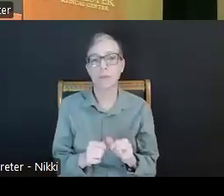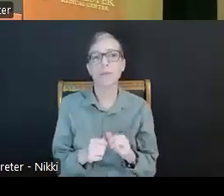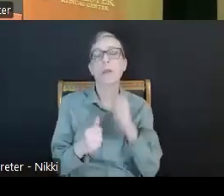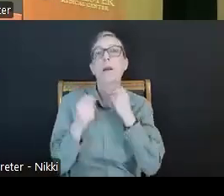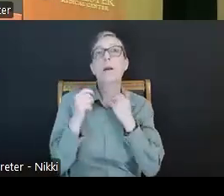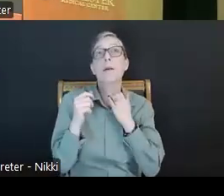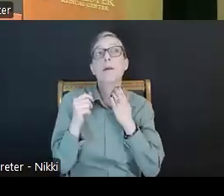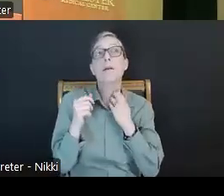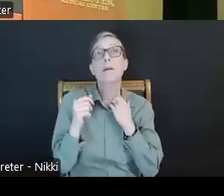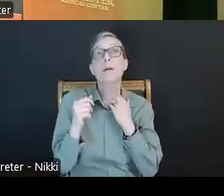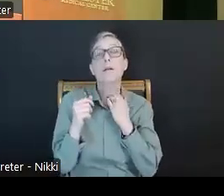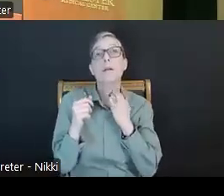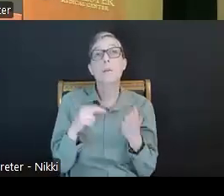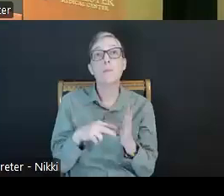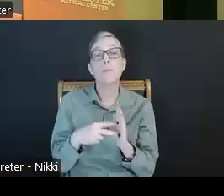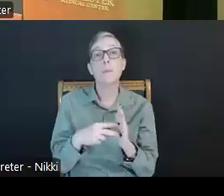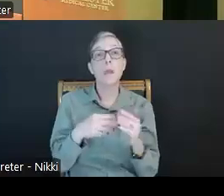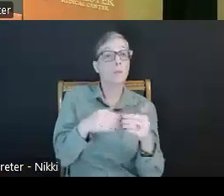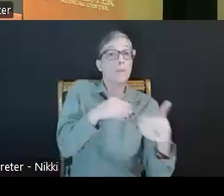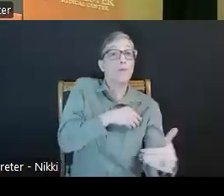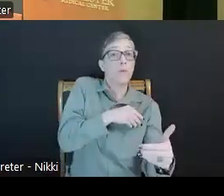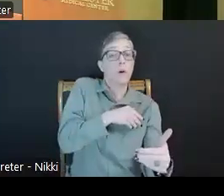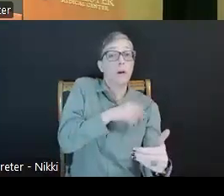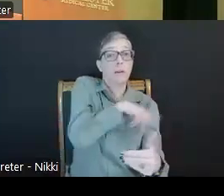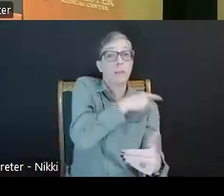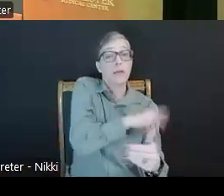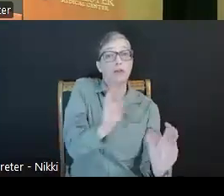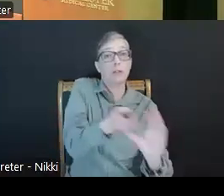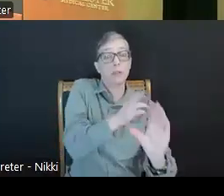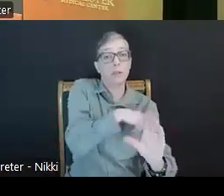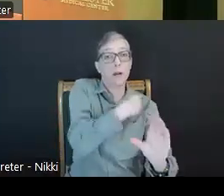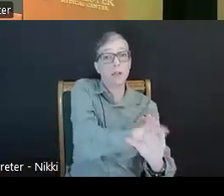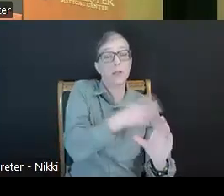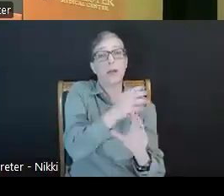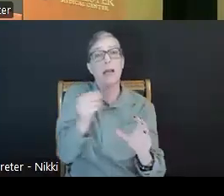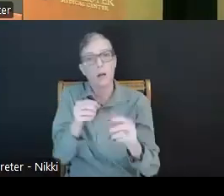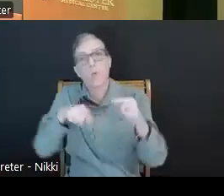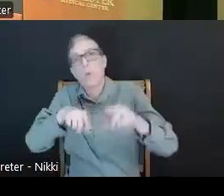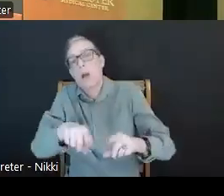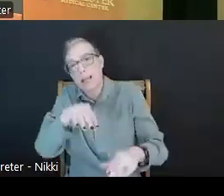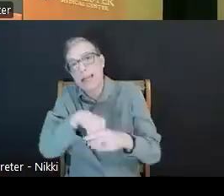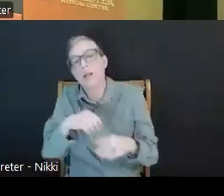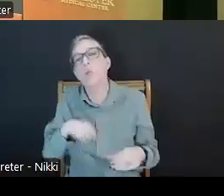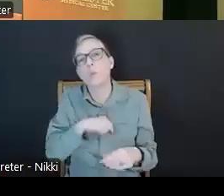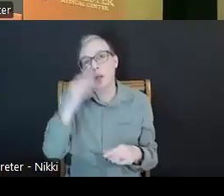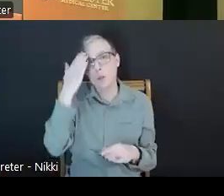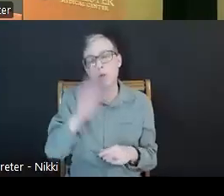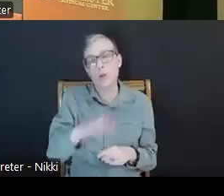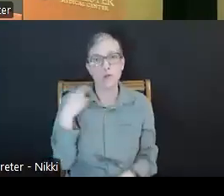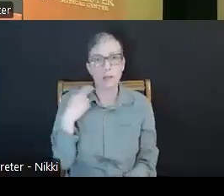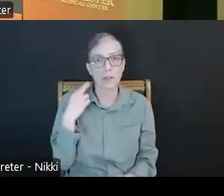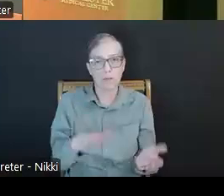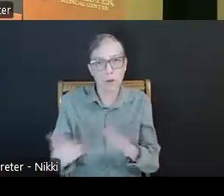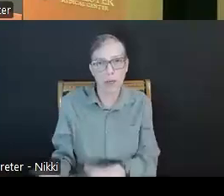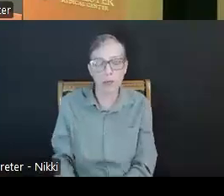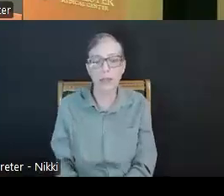all of these patients before they're in the hospital and after they're in the hospital, we know their risk of mortality, and it's very, very well calibrated, which gives us a lot of statistical